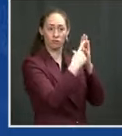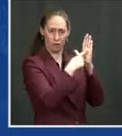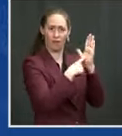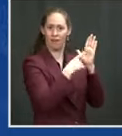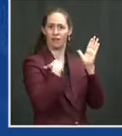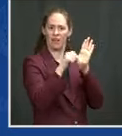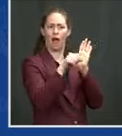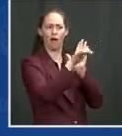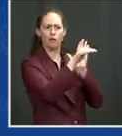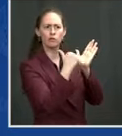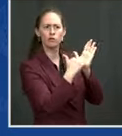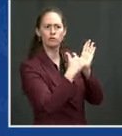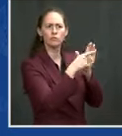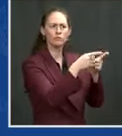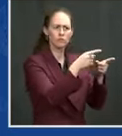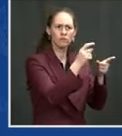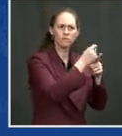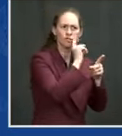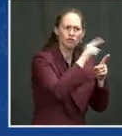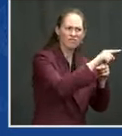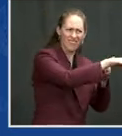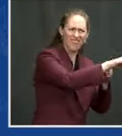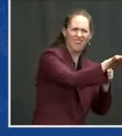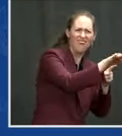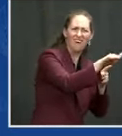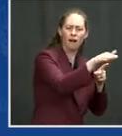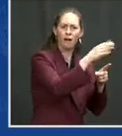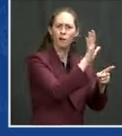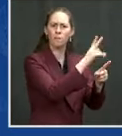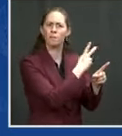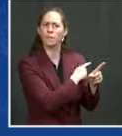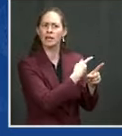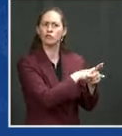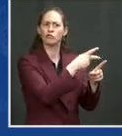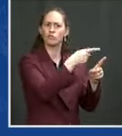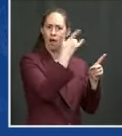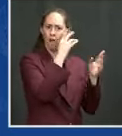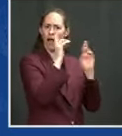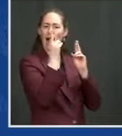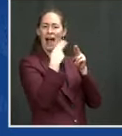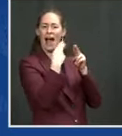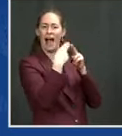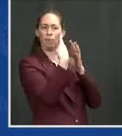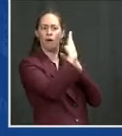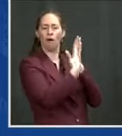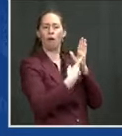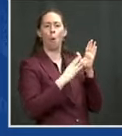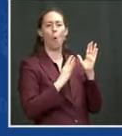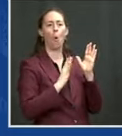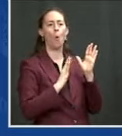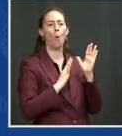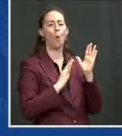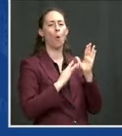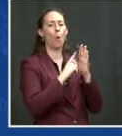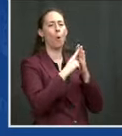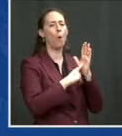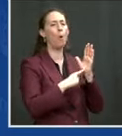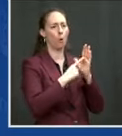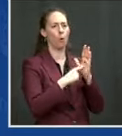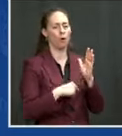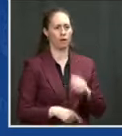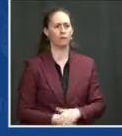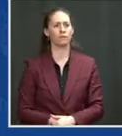Medicaid information. And it's that same utilization data that tells me who's on hospice, who's homebound, who's got a disability